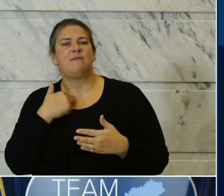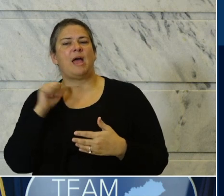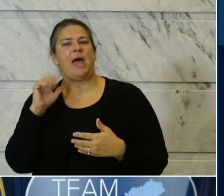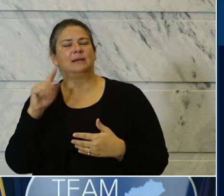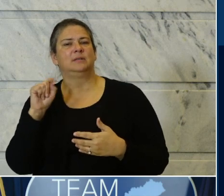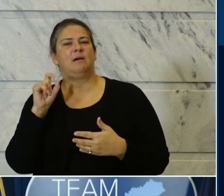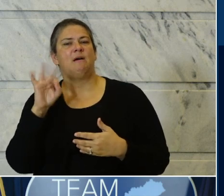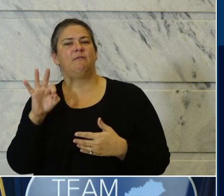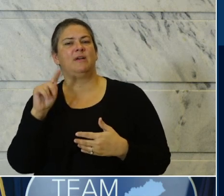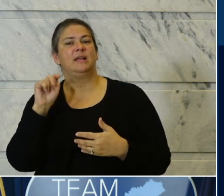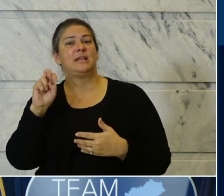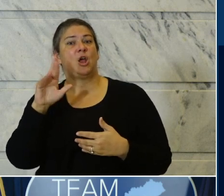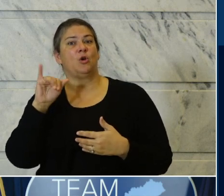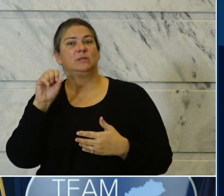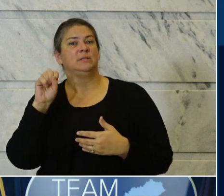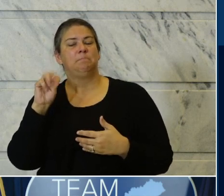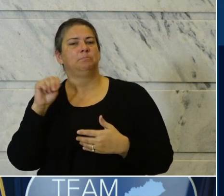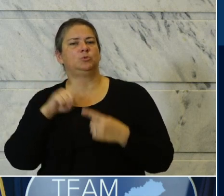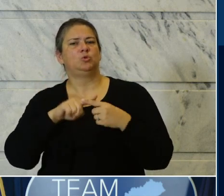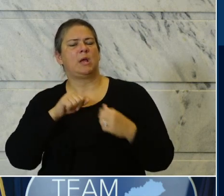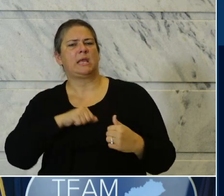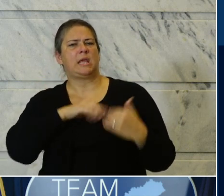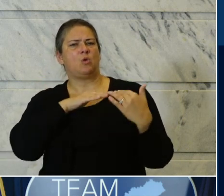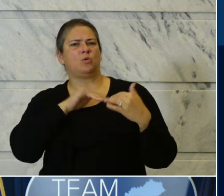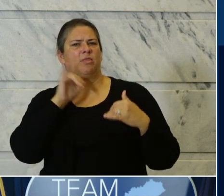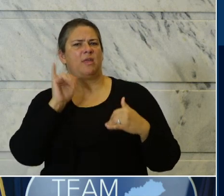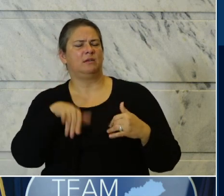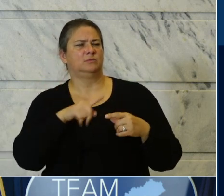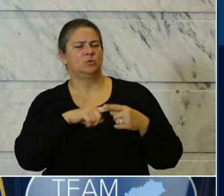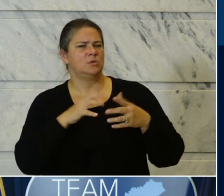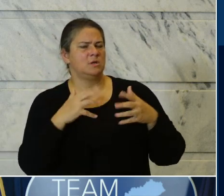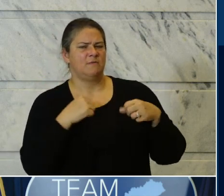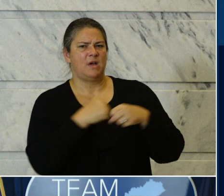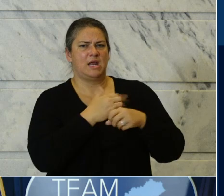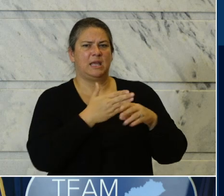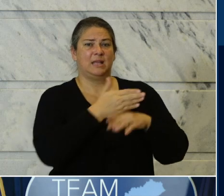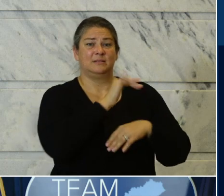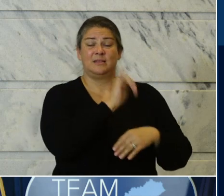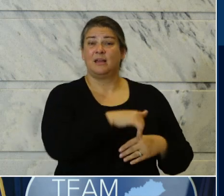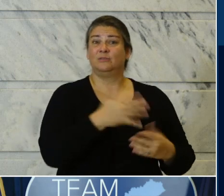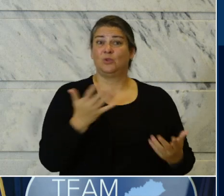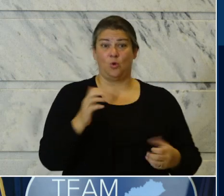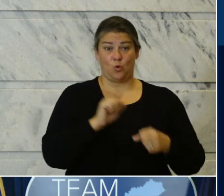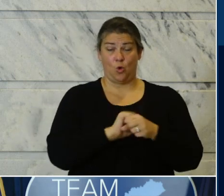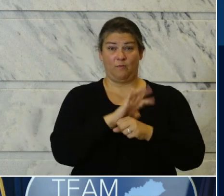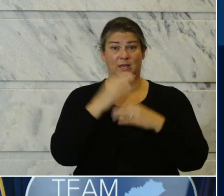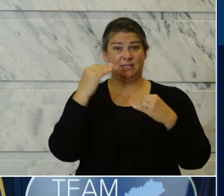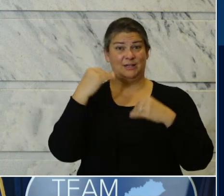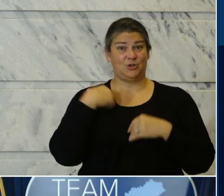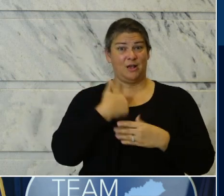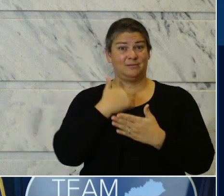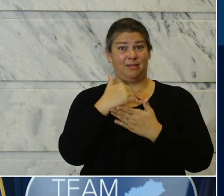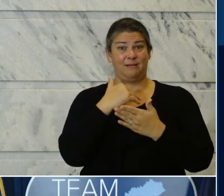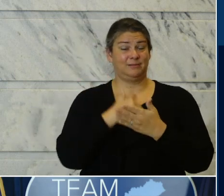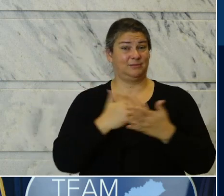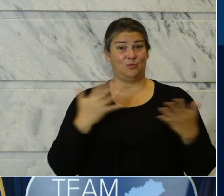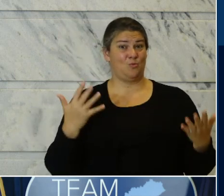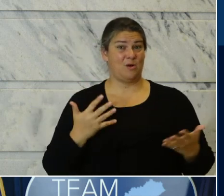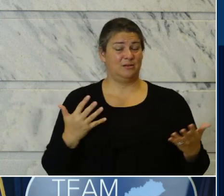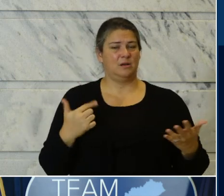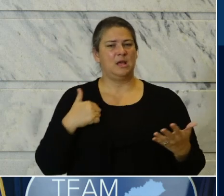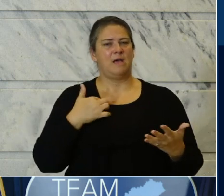In the COVID-19 pandemic, it's taught us that the value of being prepared can be the difference between life and